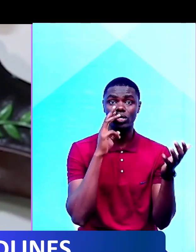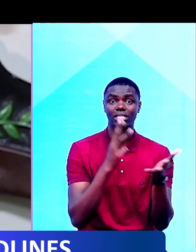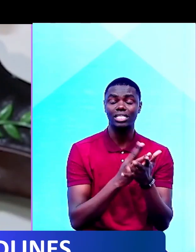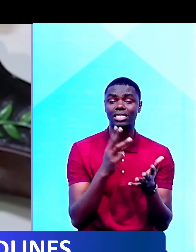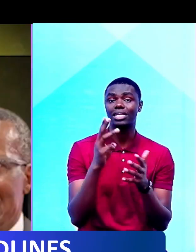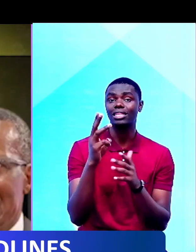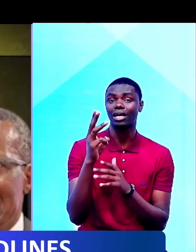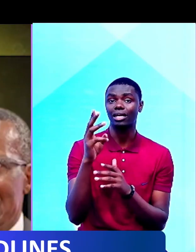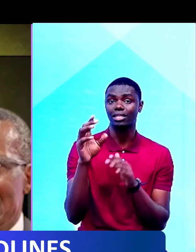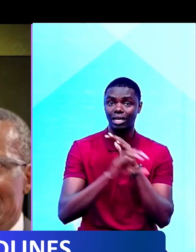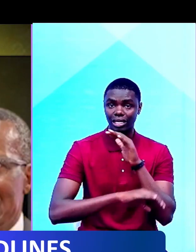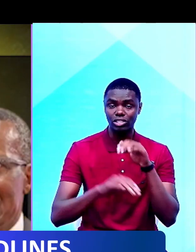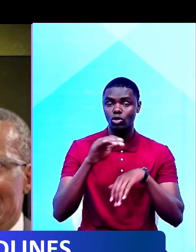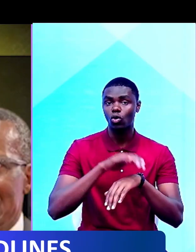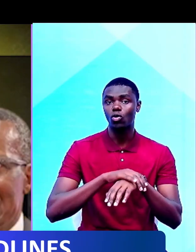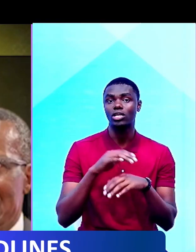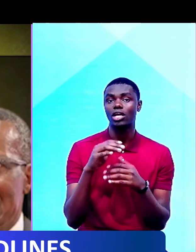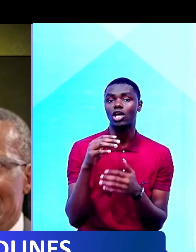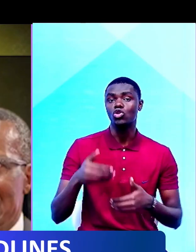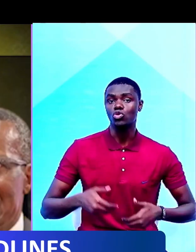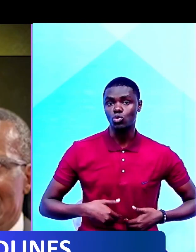is also incumbent unemployment.